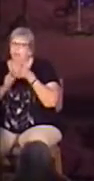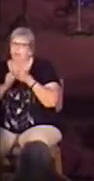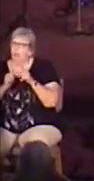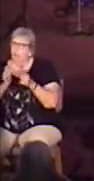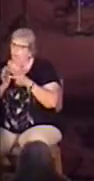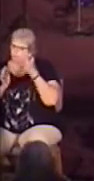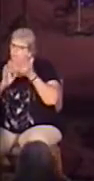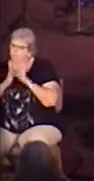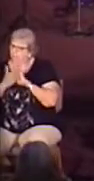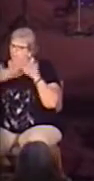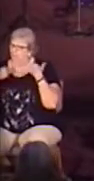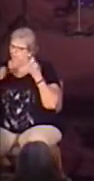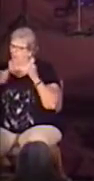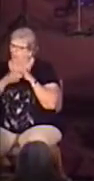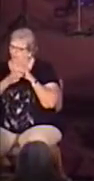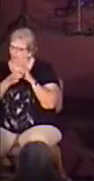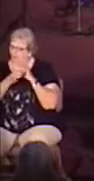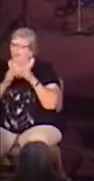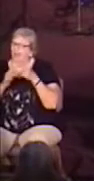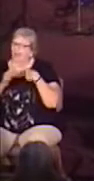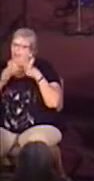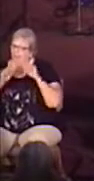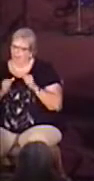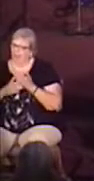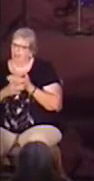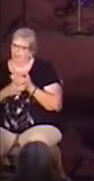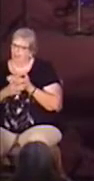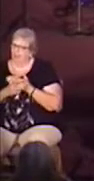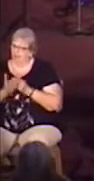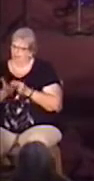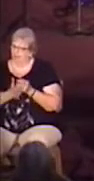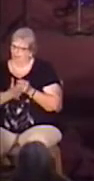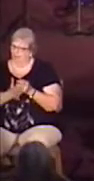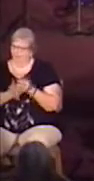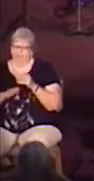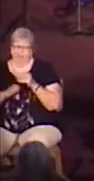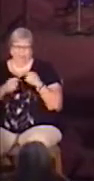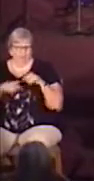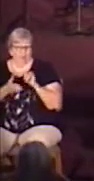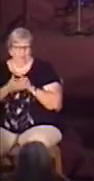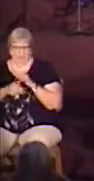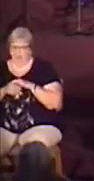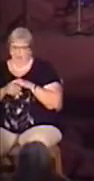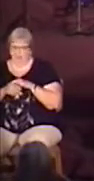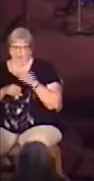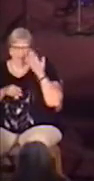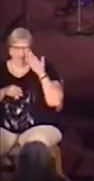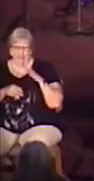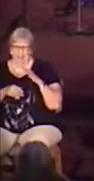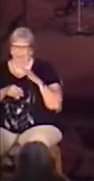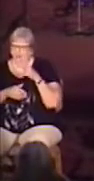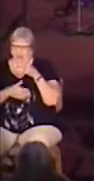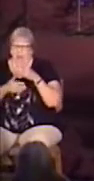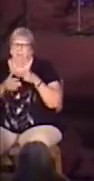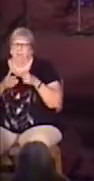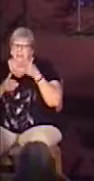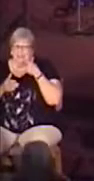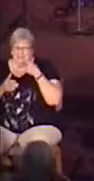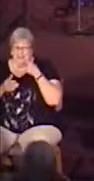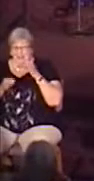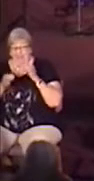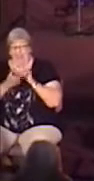share the truth with him? When that moment, I didn't really know what to say, and so I said, "Well, if that's how it happened, sure, yeah, that would be